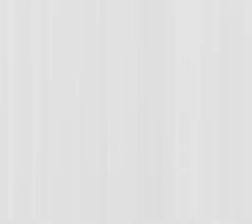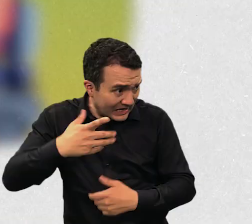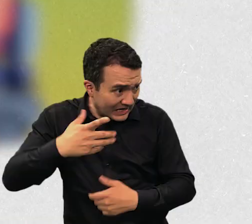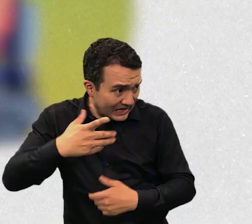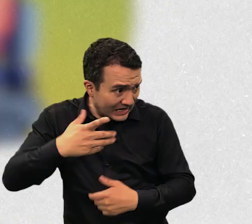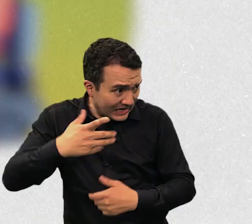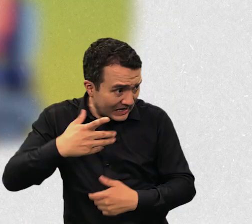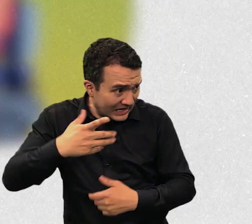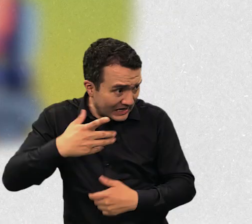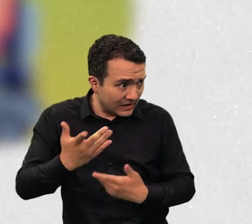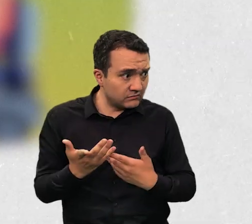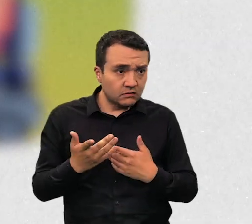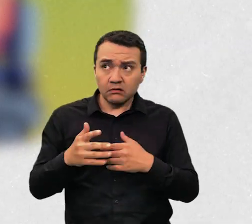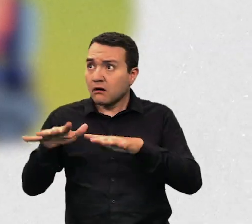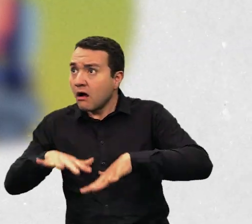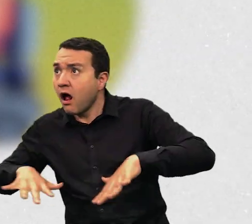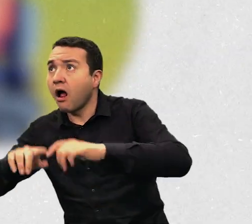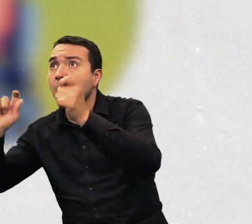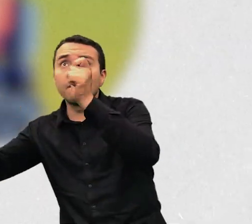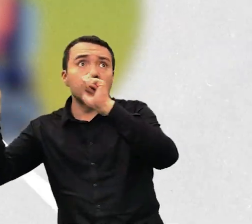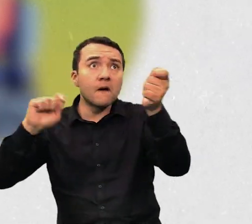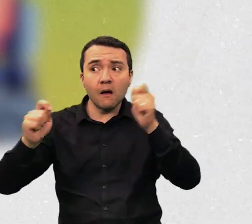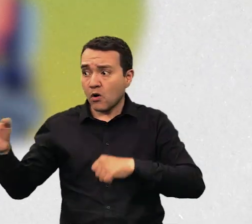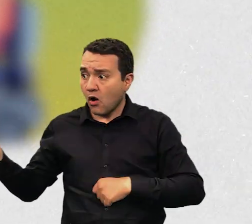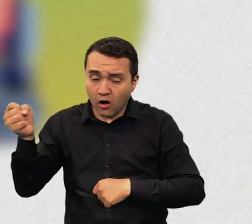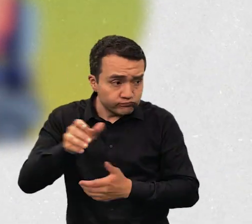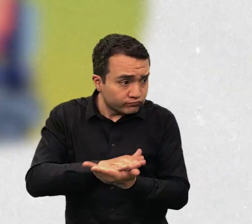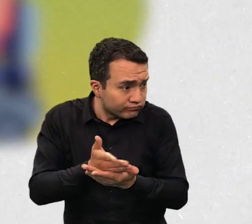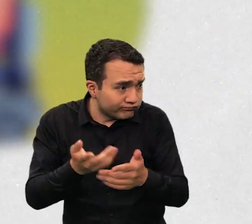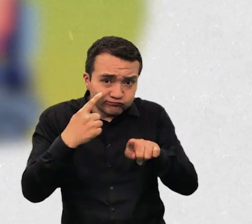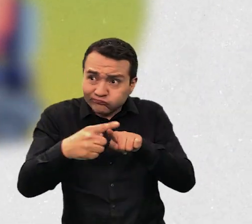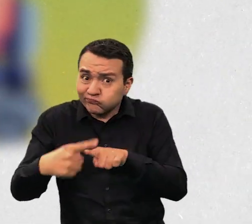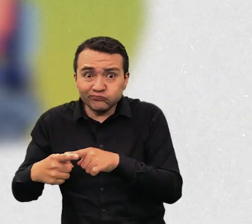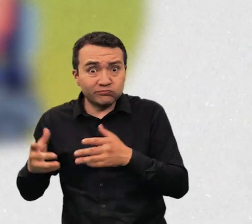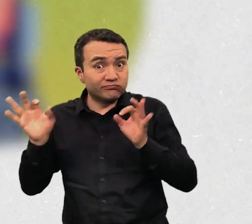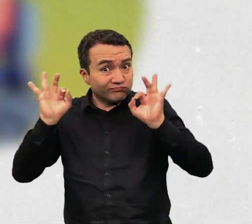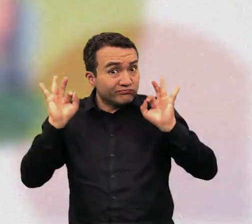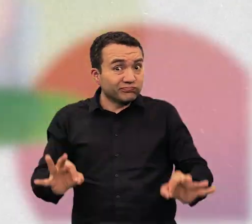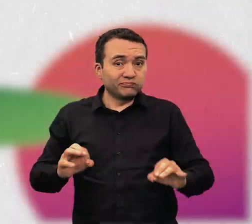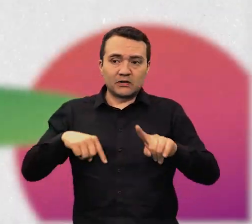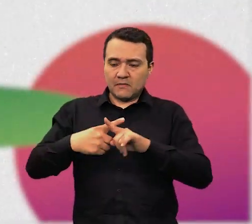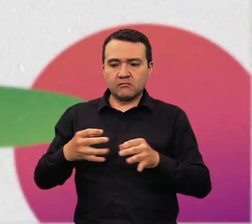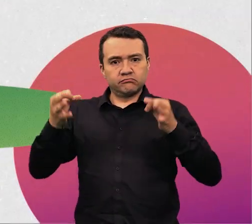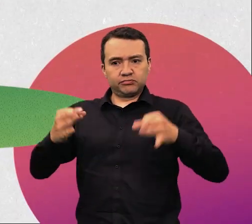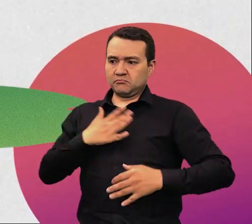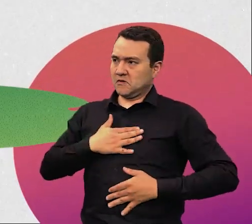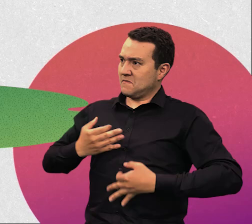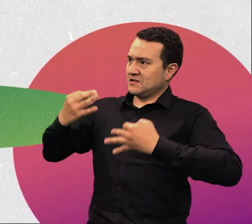adjustments, accessibility, and reasonable accommodations for persons with disabilities.